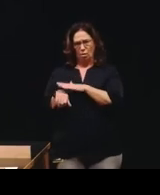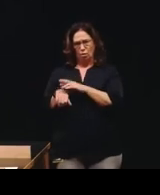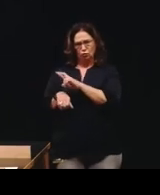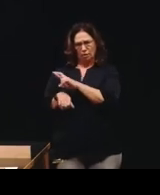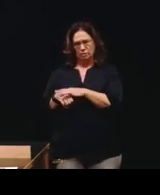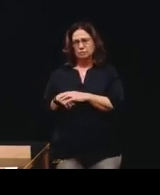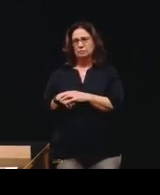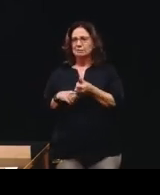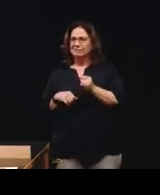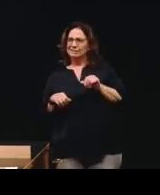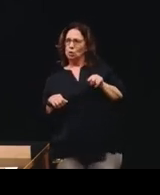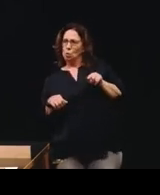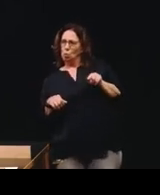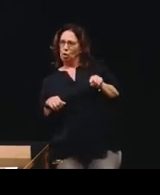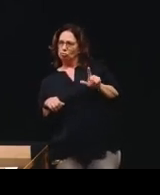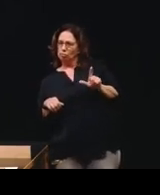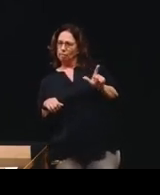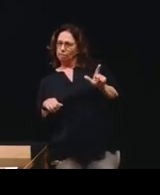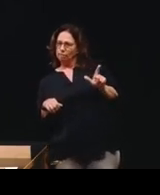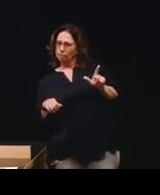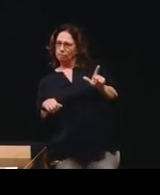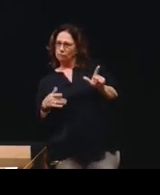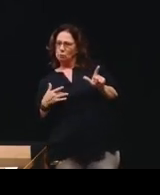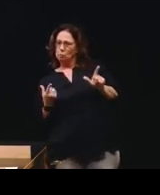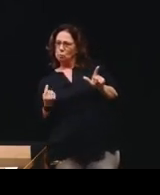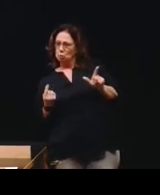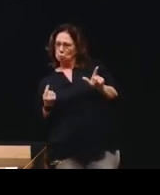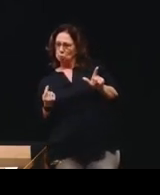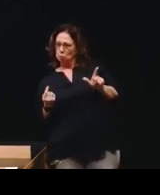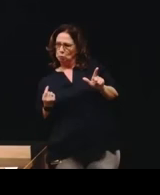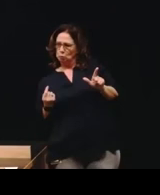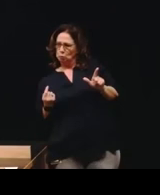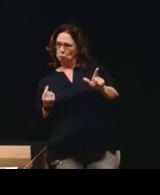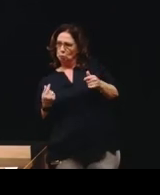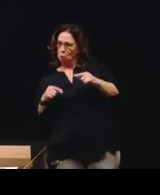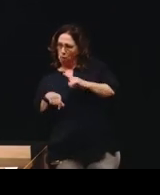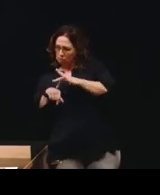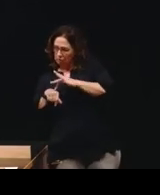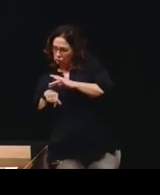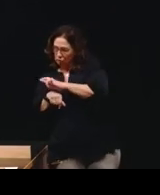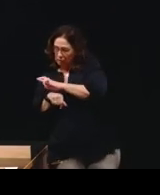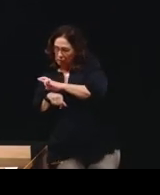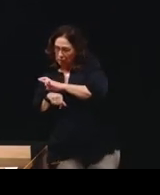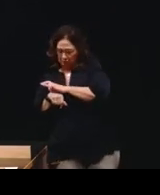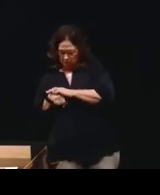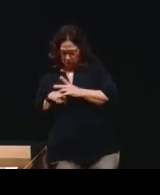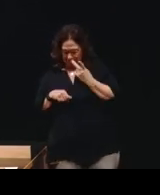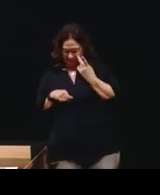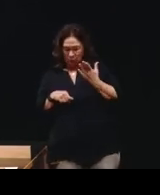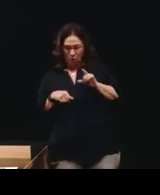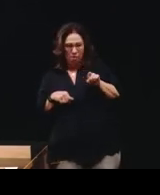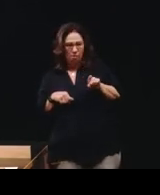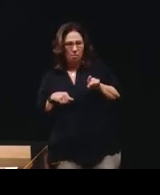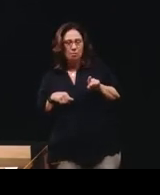still looking for what happens in their left leg. What you can appreciate is excellent downward push in their left